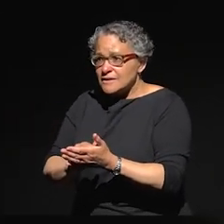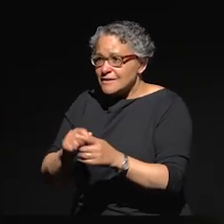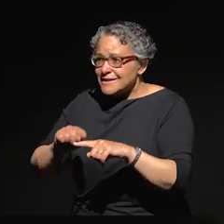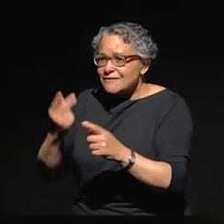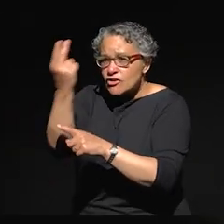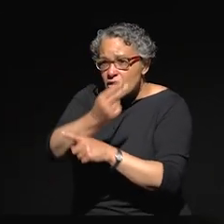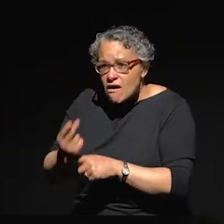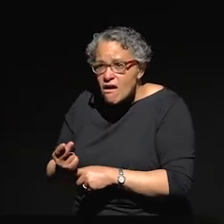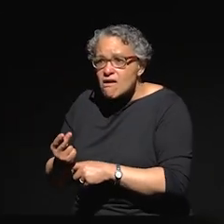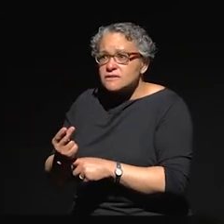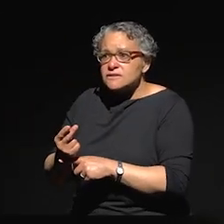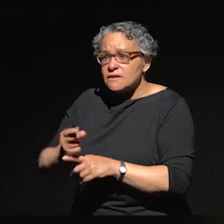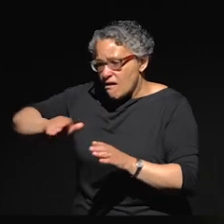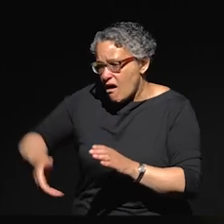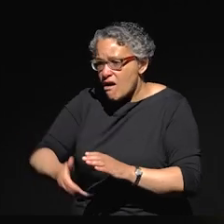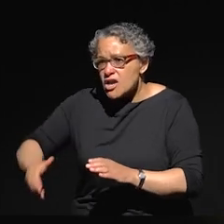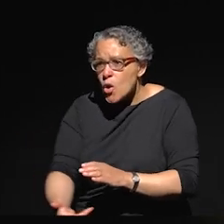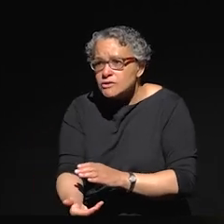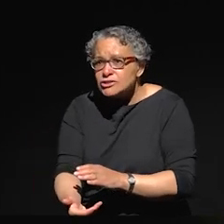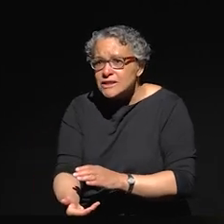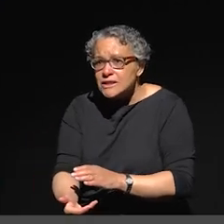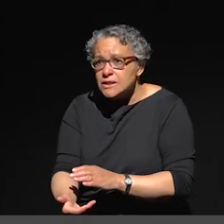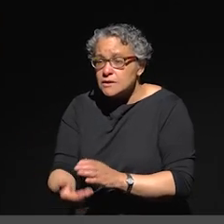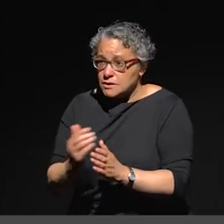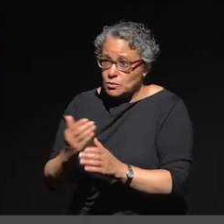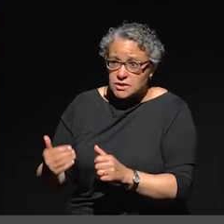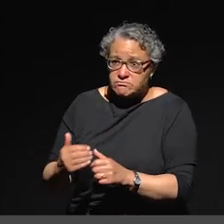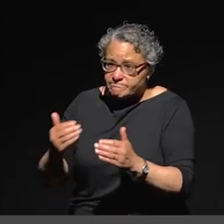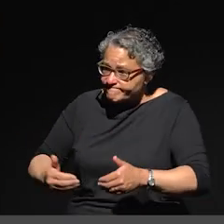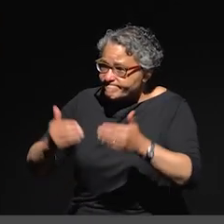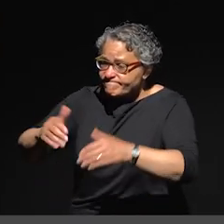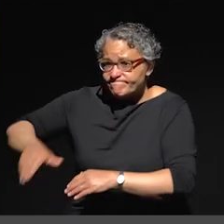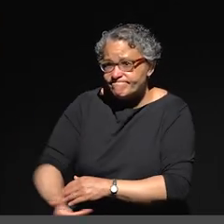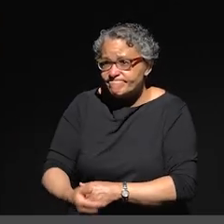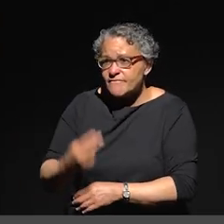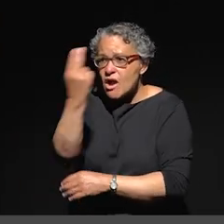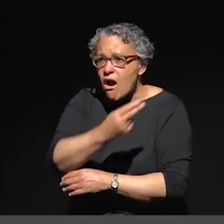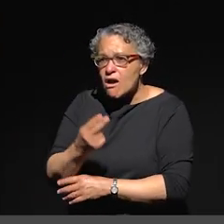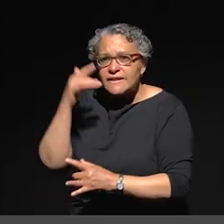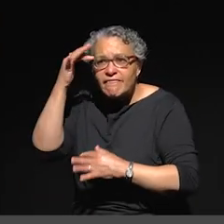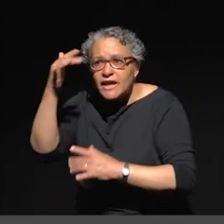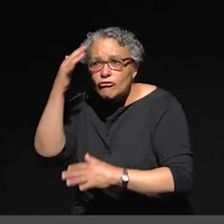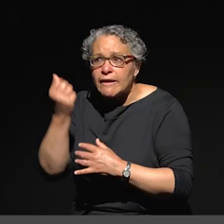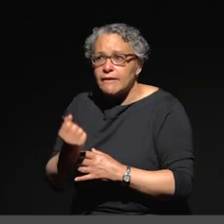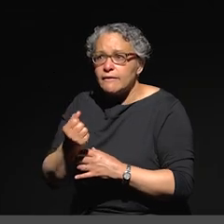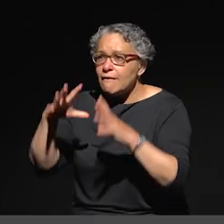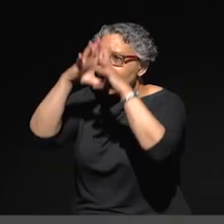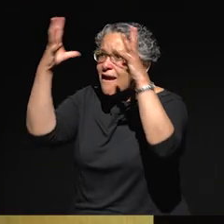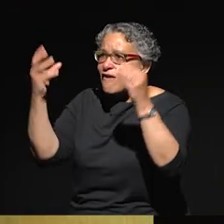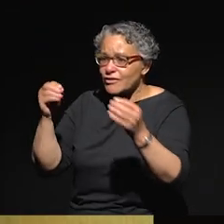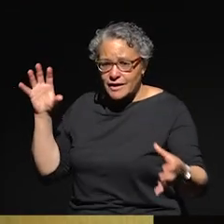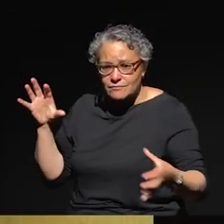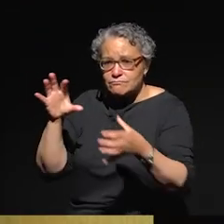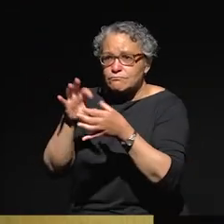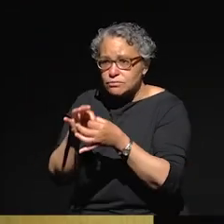Also his work as an archaeologist, as pioneering archaeologist, as an art theorist. So all these things come together to